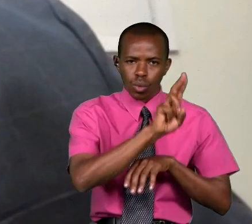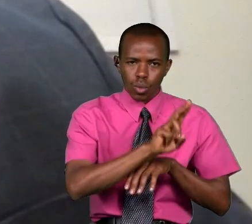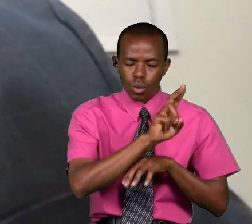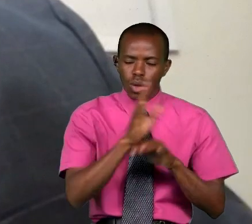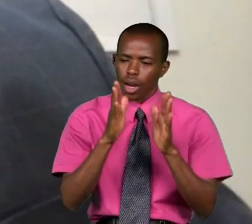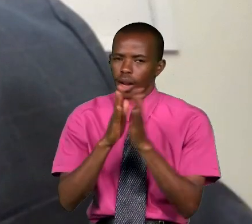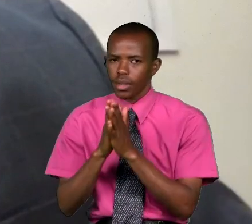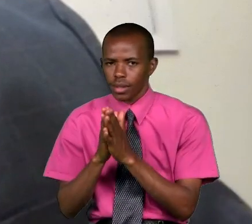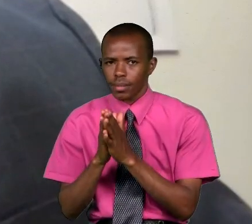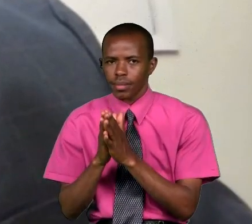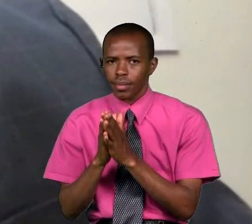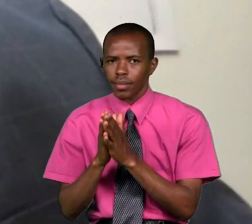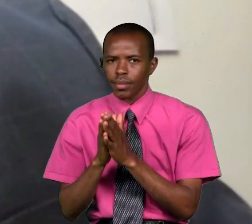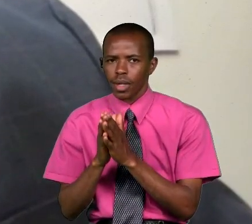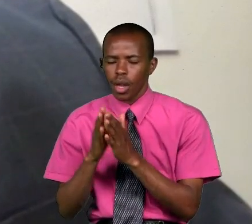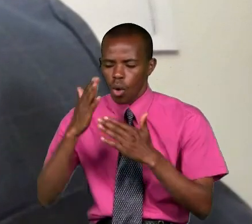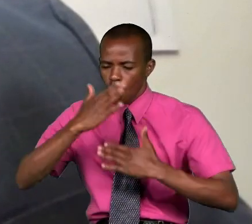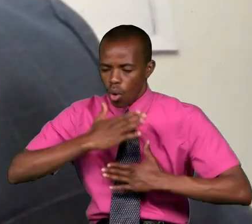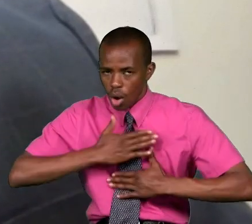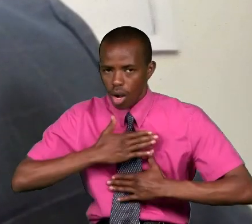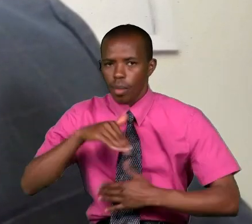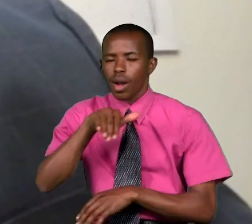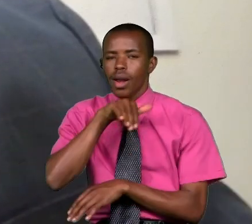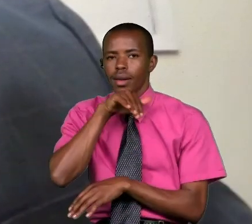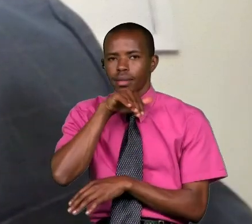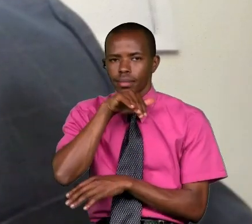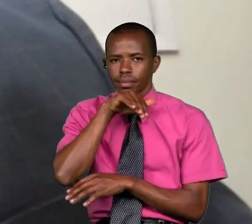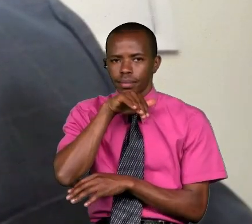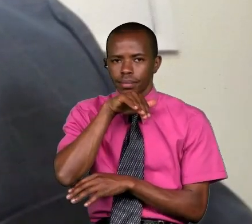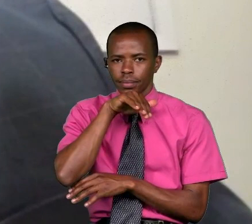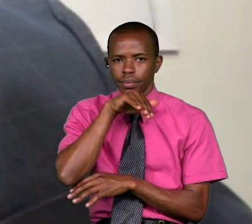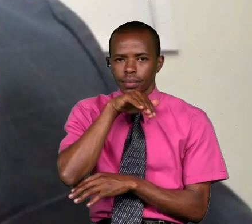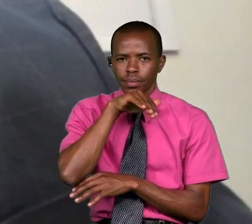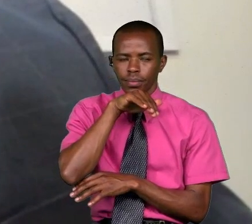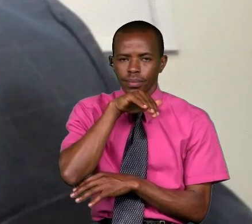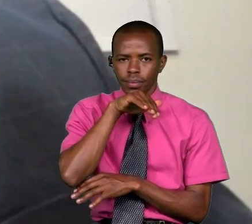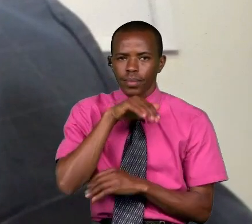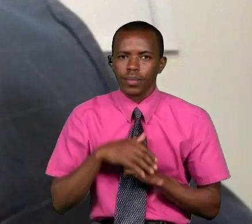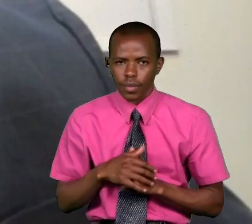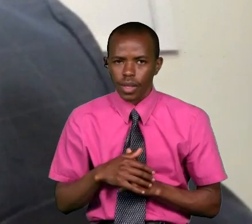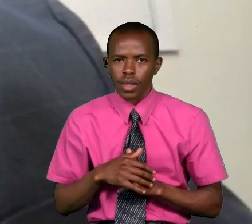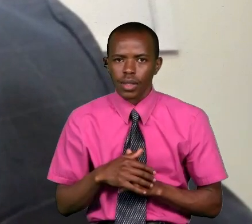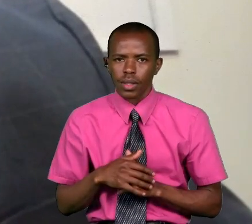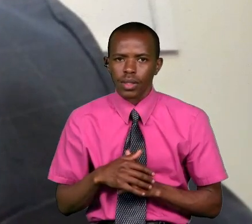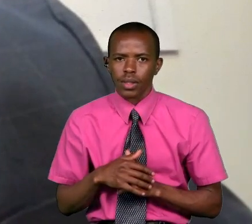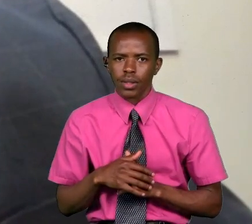and the Right Honorable Raila, the principal of the Orange,